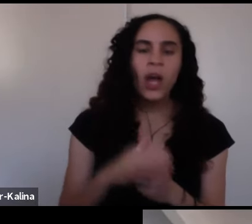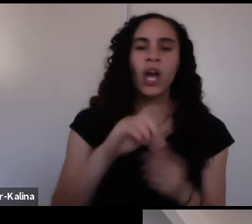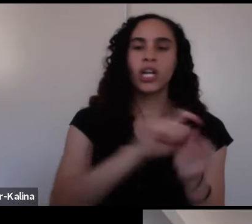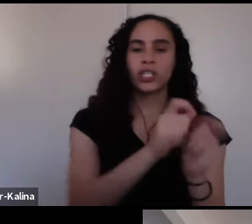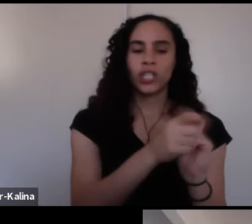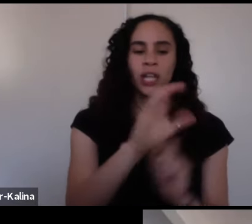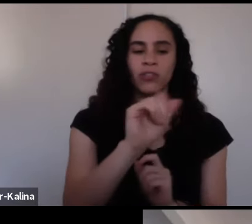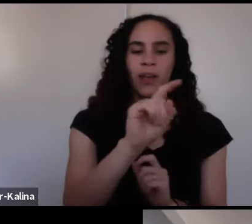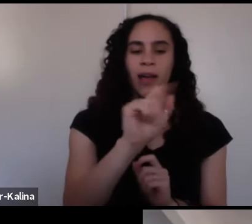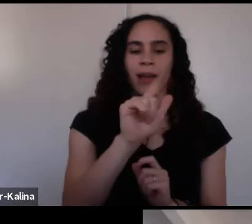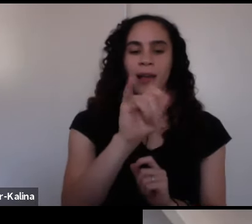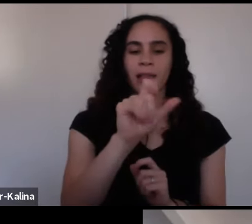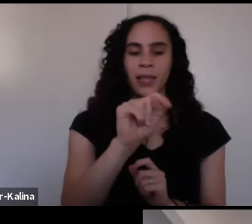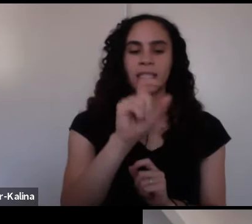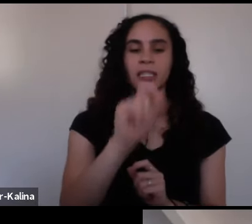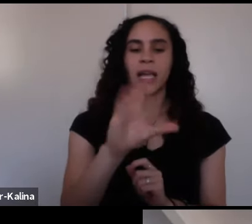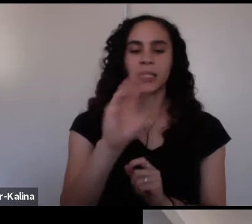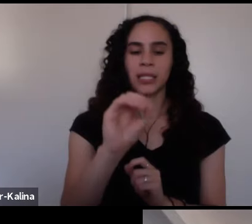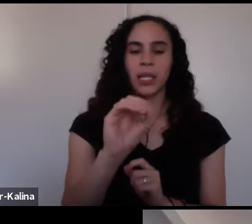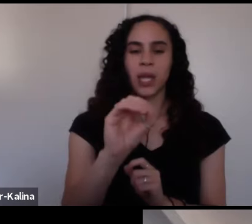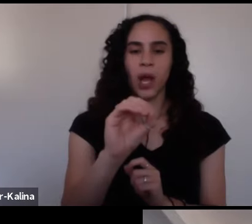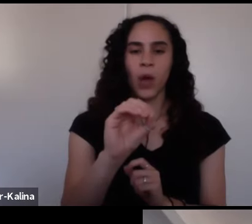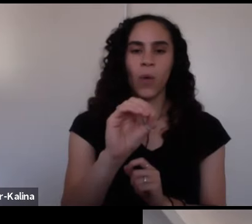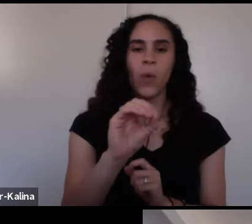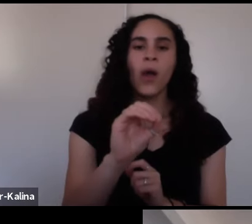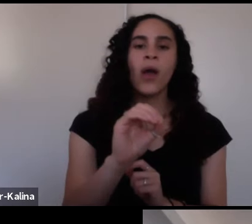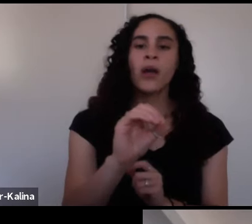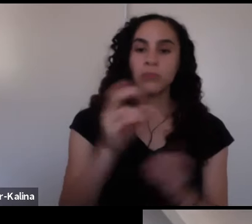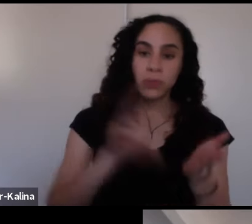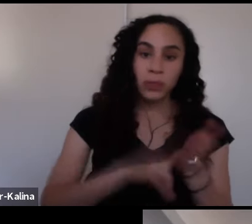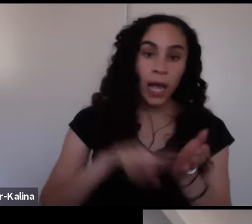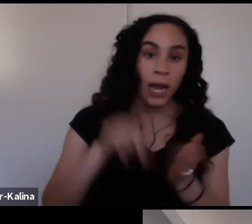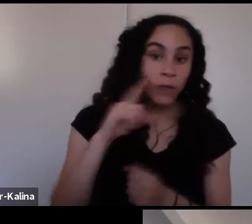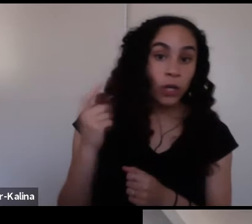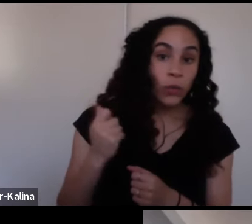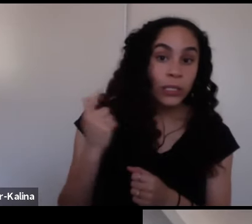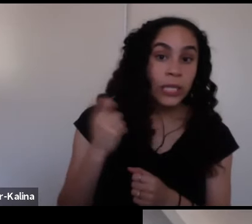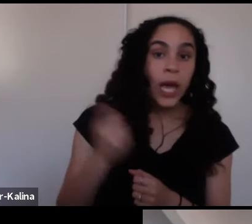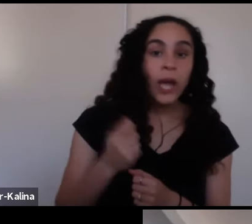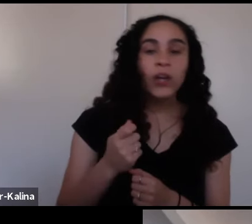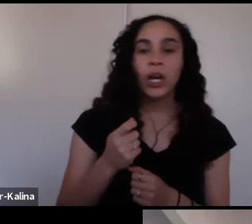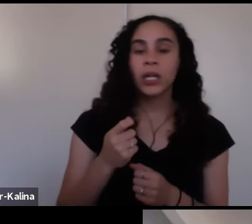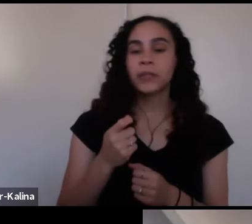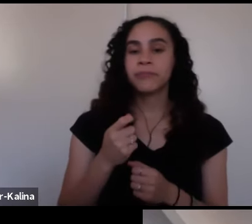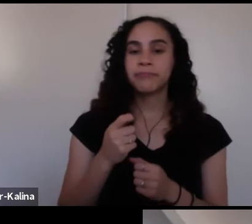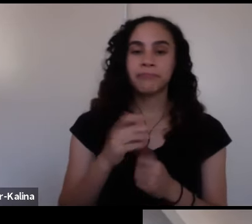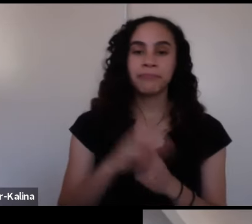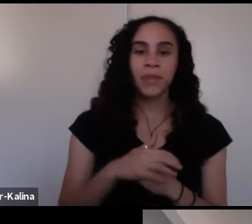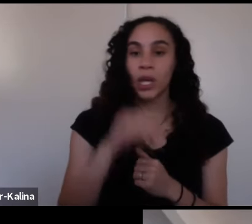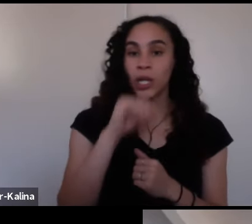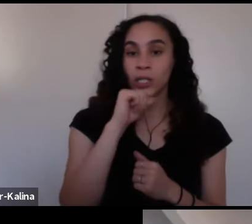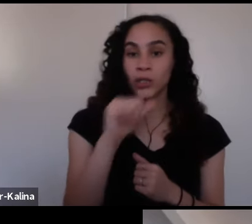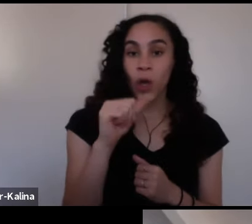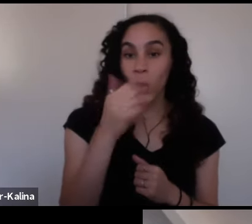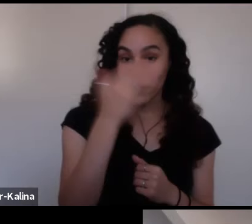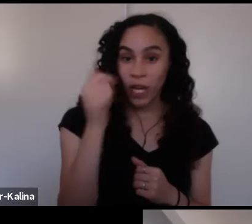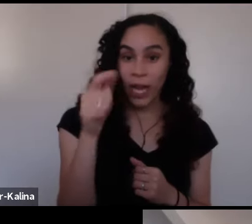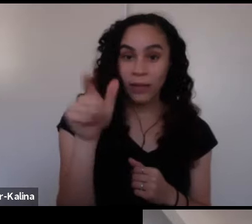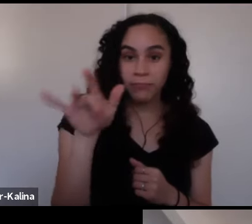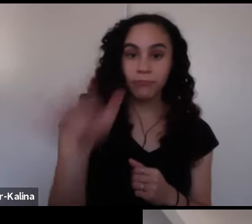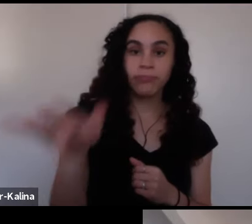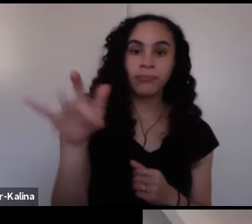changecatalyst.co and sign up for our newsletter, stay in the loop. And don't forget to subscribe to our podcast and our YouTube